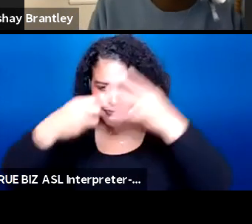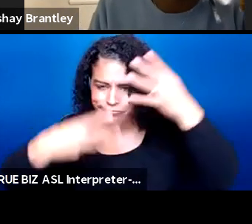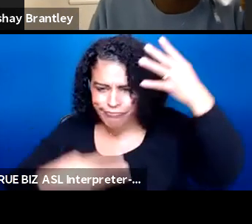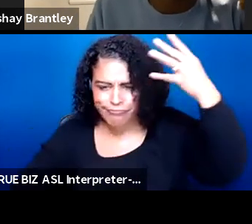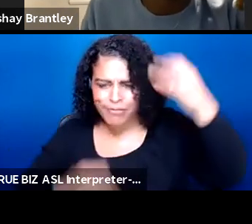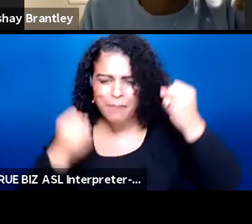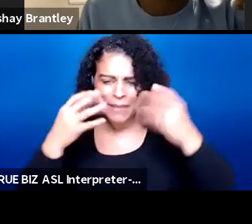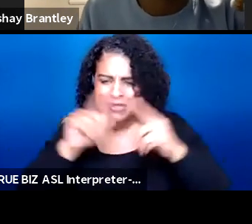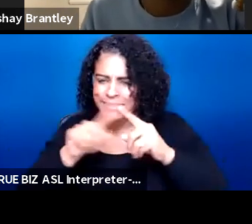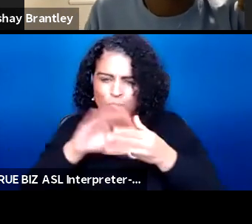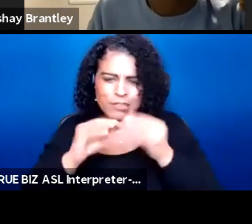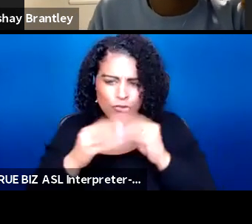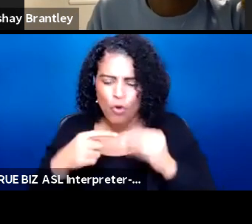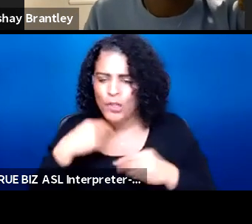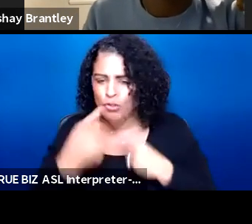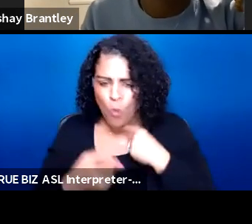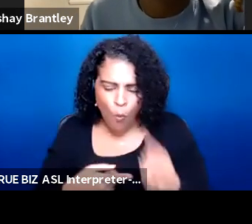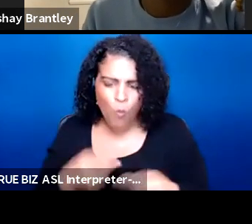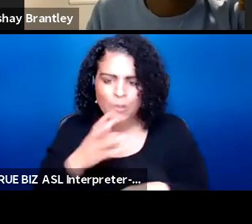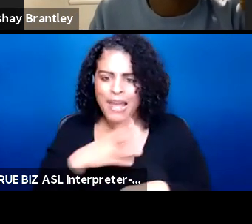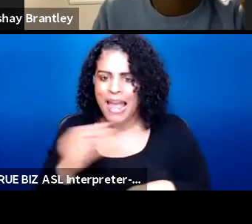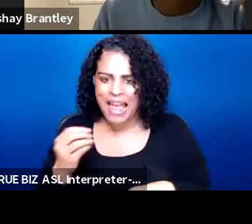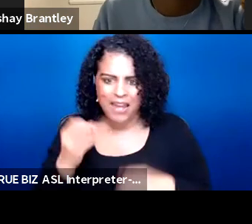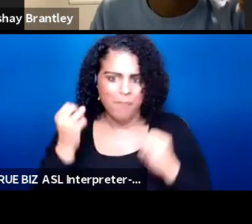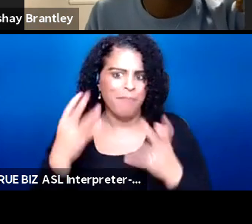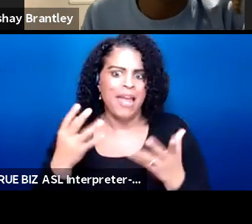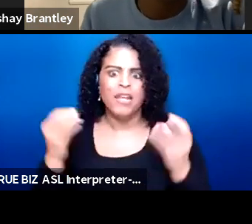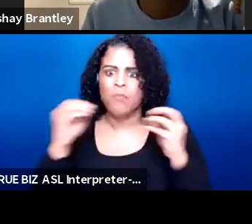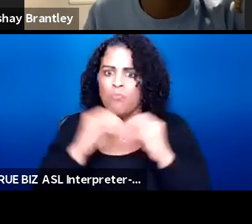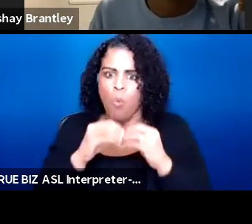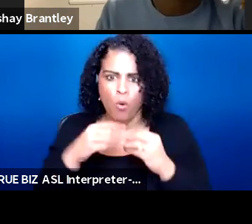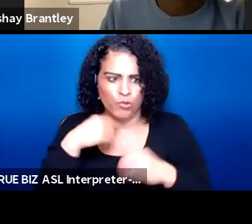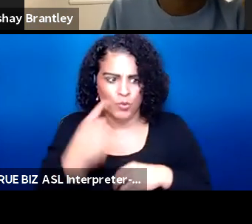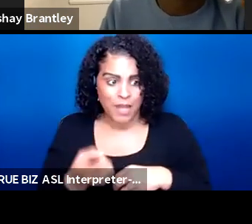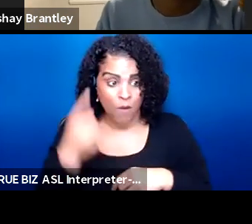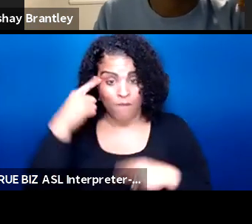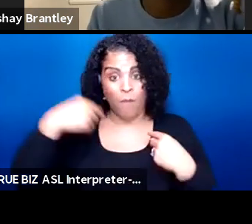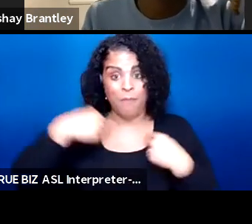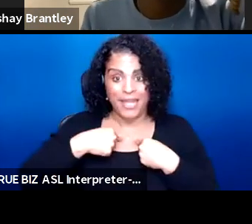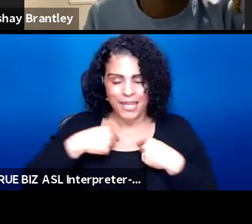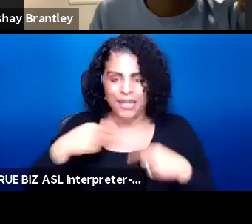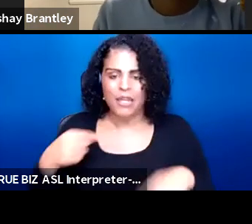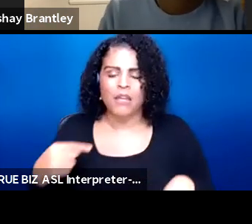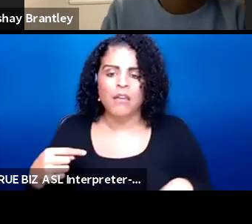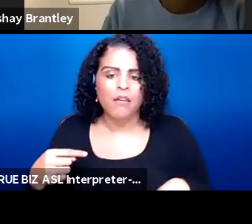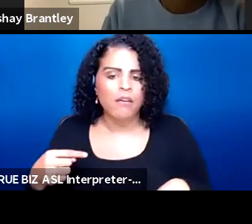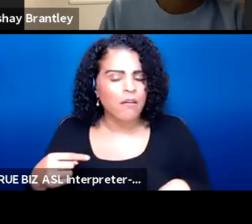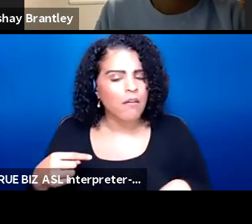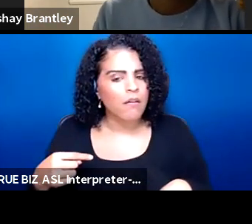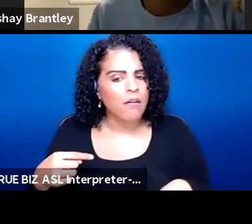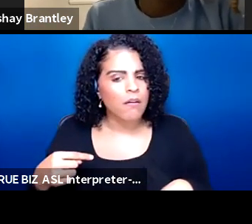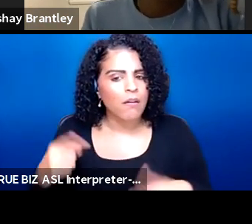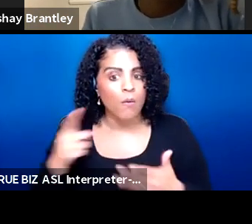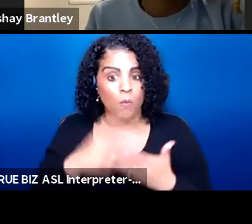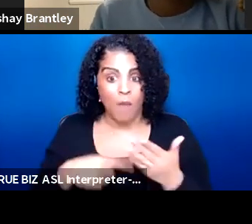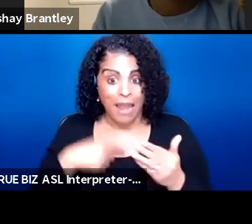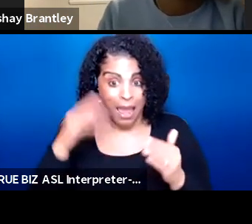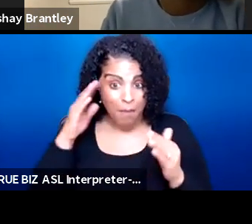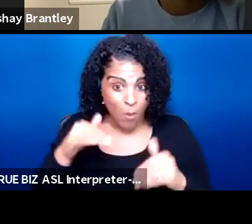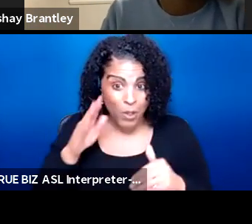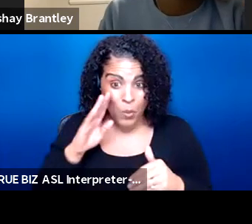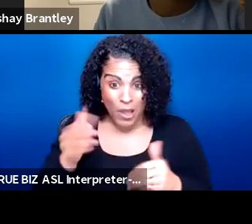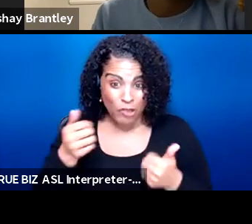many stories told and so many more to tell. And I think for me, what I'm hoping to do to